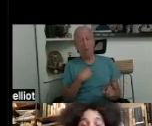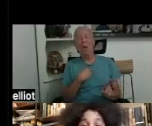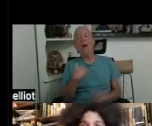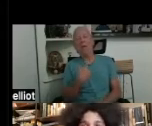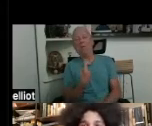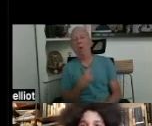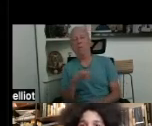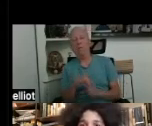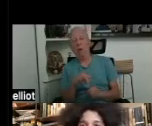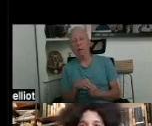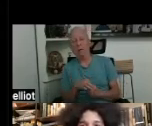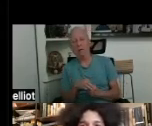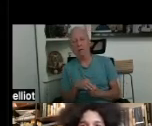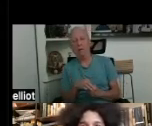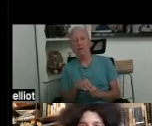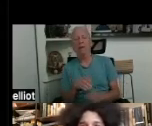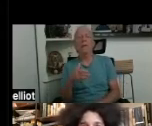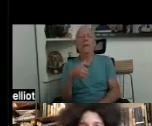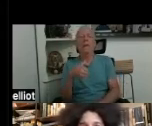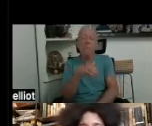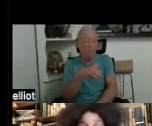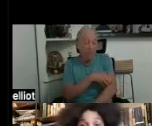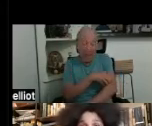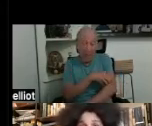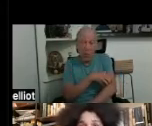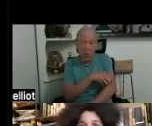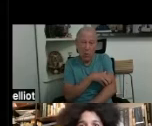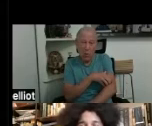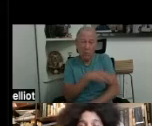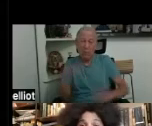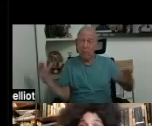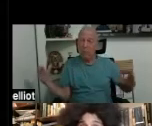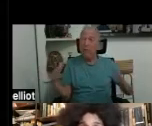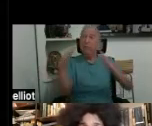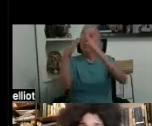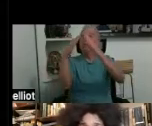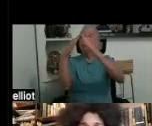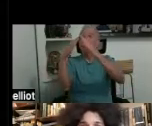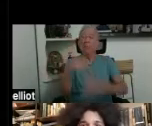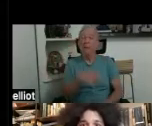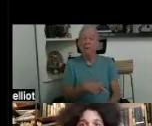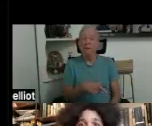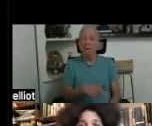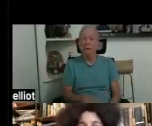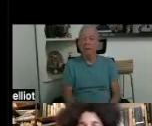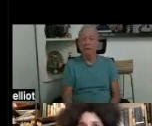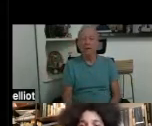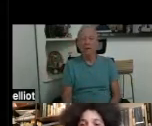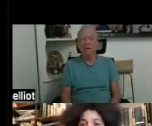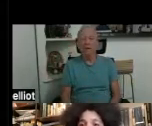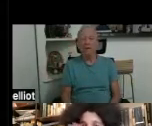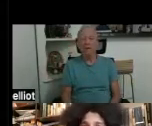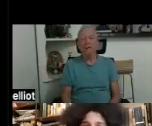a cooperative, power isn't a saleable commodity. So let's be